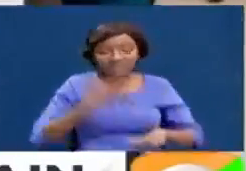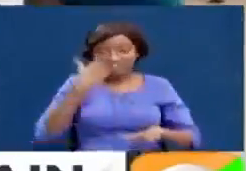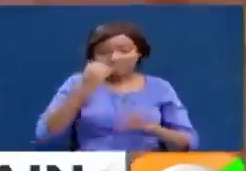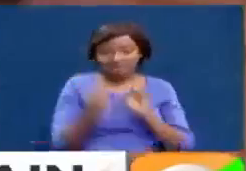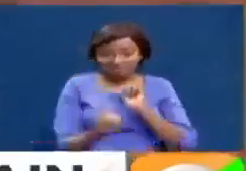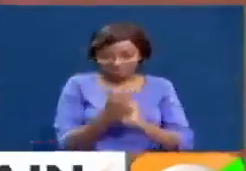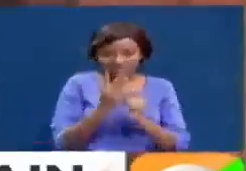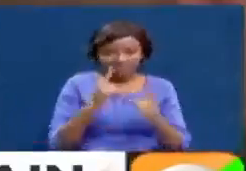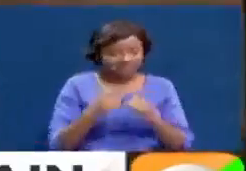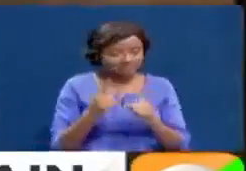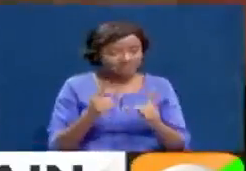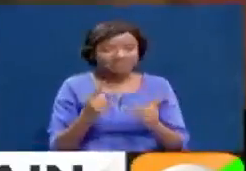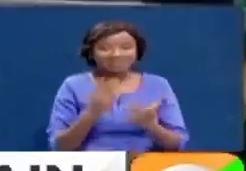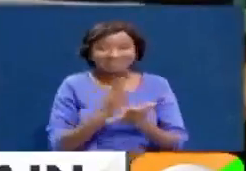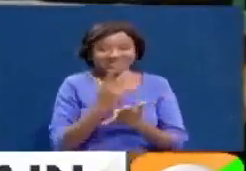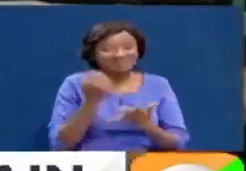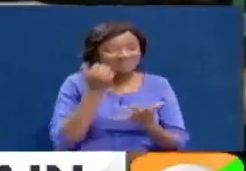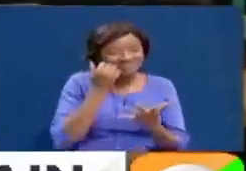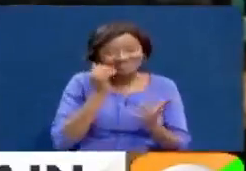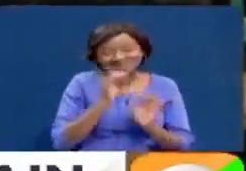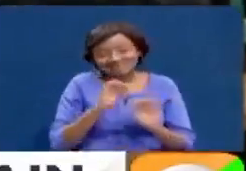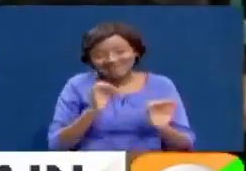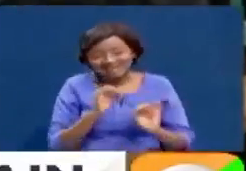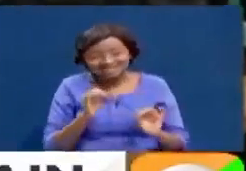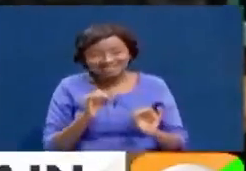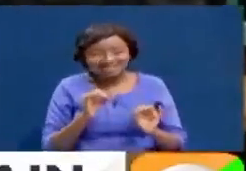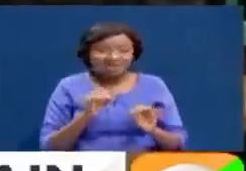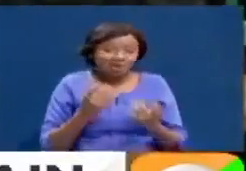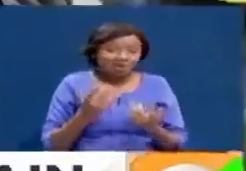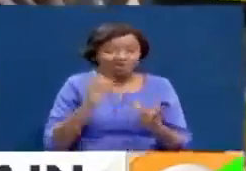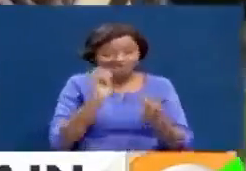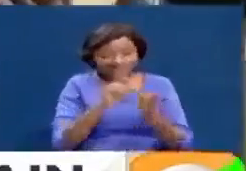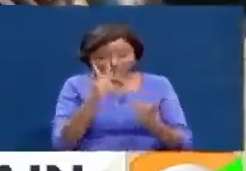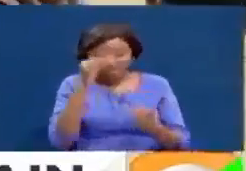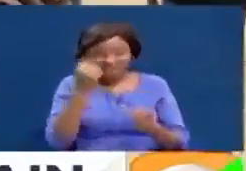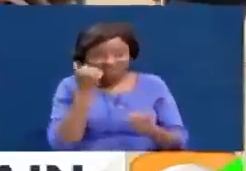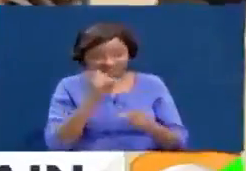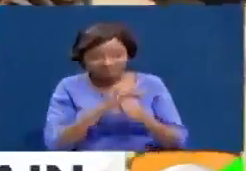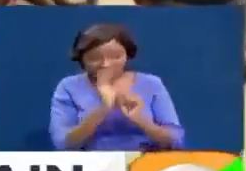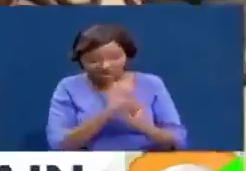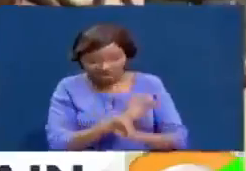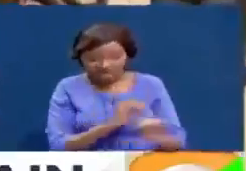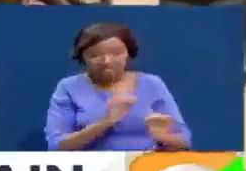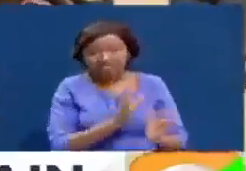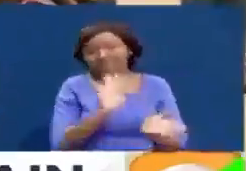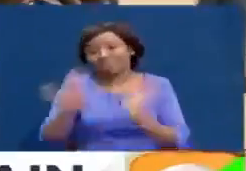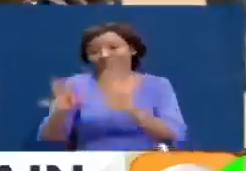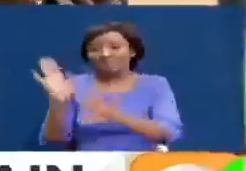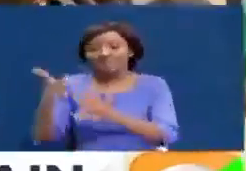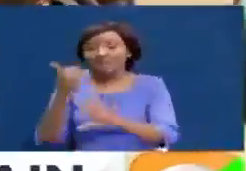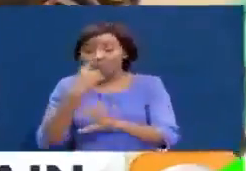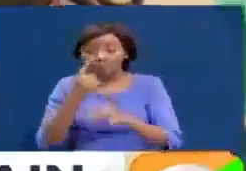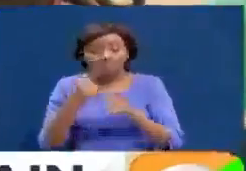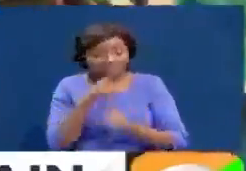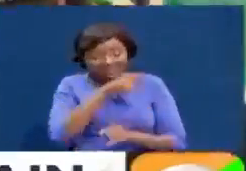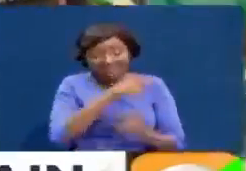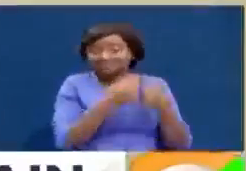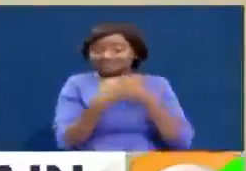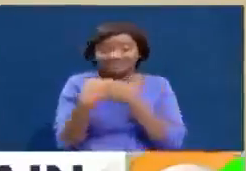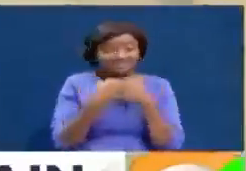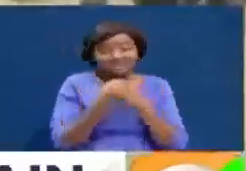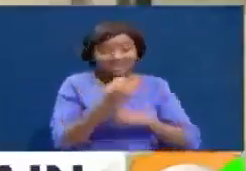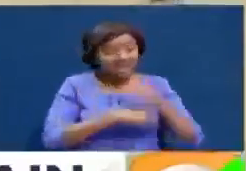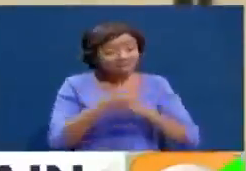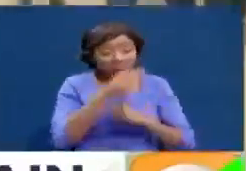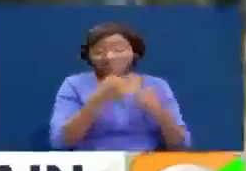and were discharged after either showing no signs of the virus or testing negative. Contact tracing, however, remains a challenge